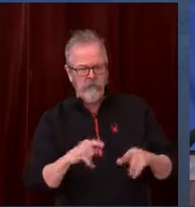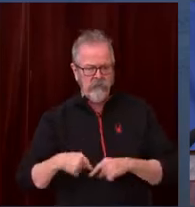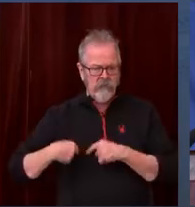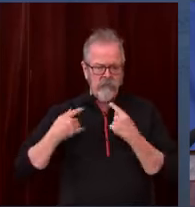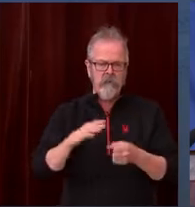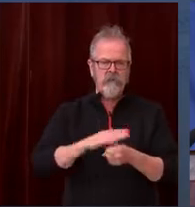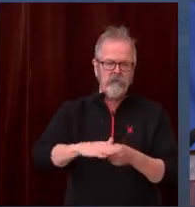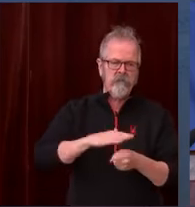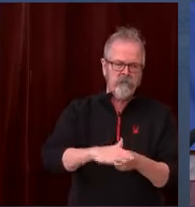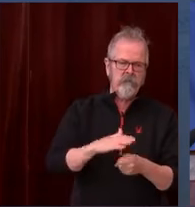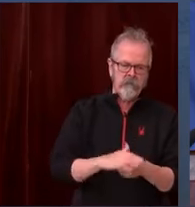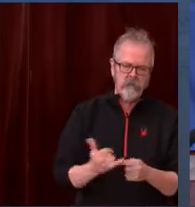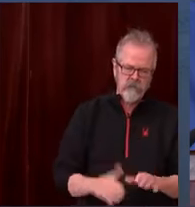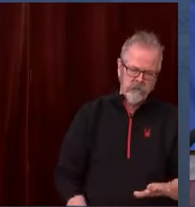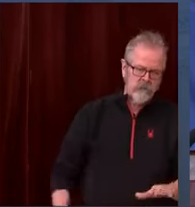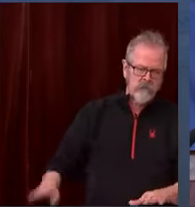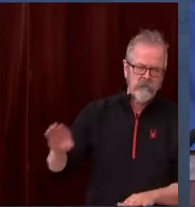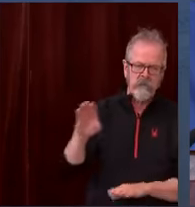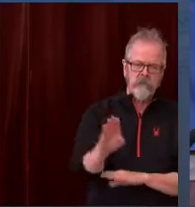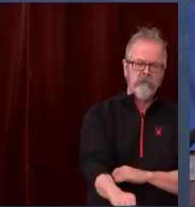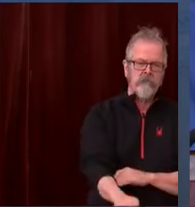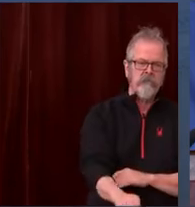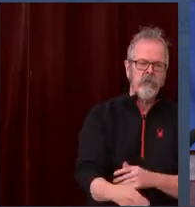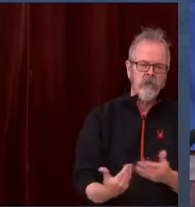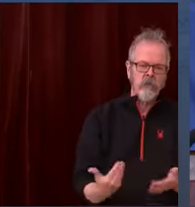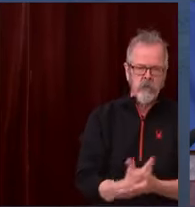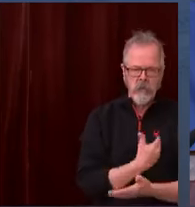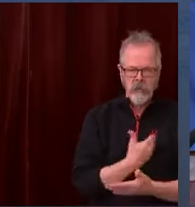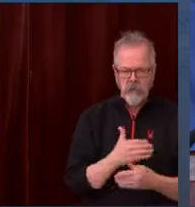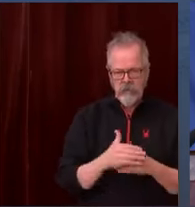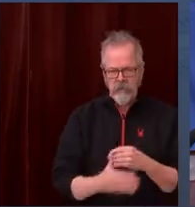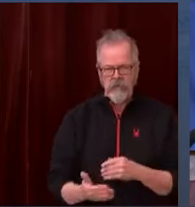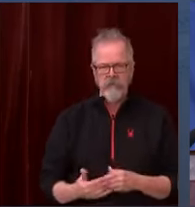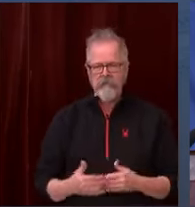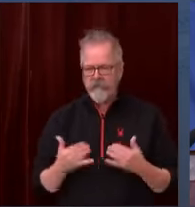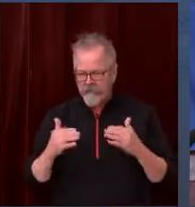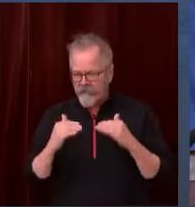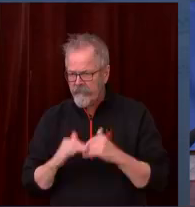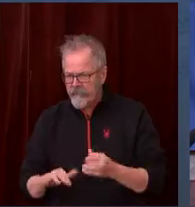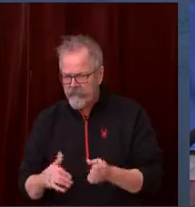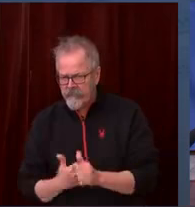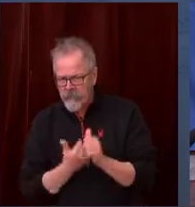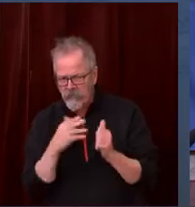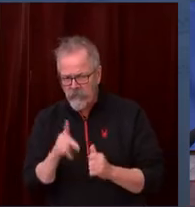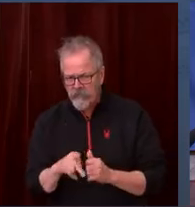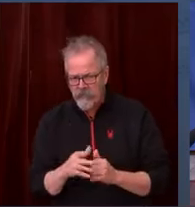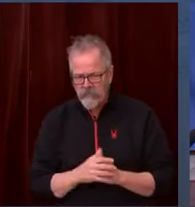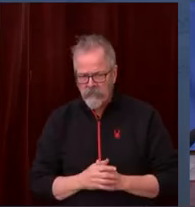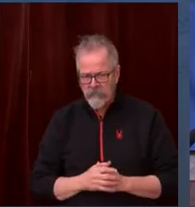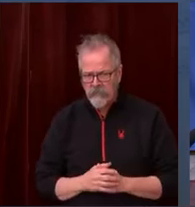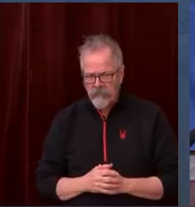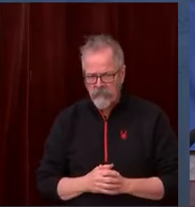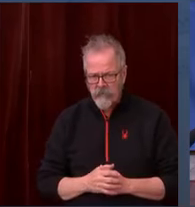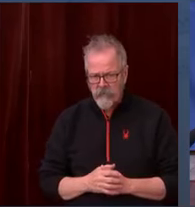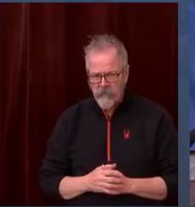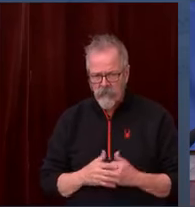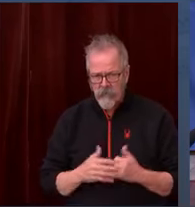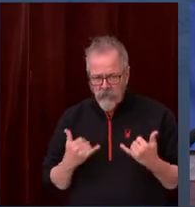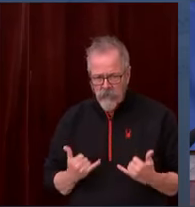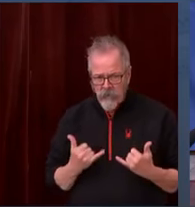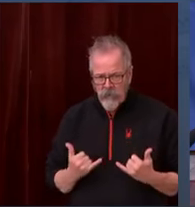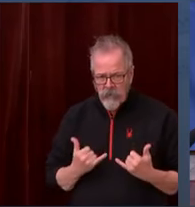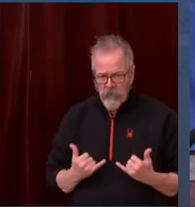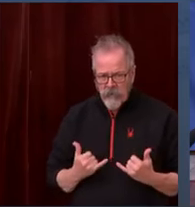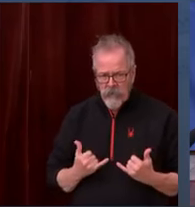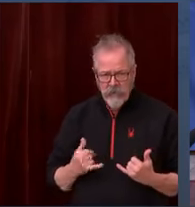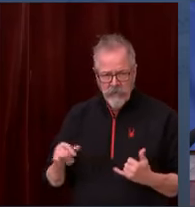I've heard calls for that as part of the equity conversation. I know the current moratorium is good until the end of the year. Any thoughts? Are you going to be speaking